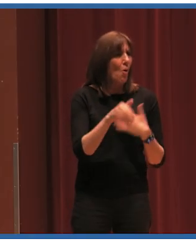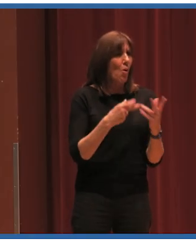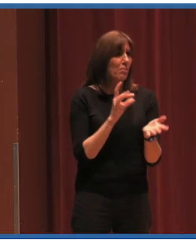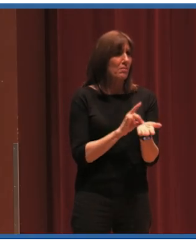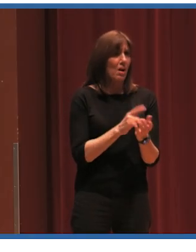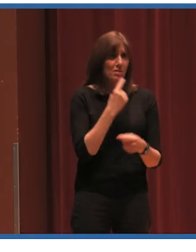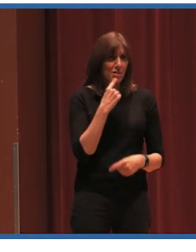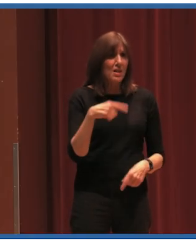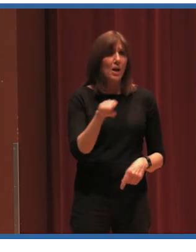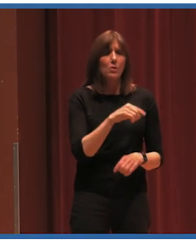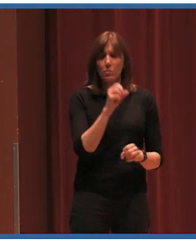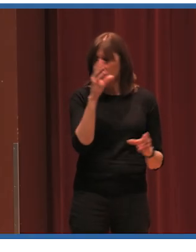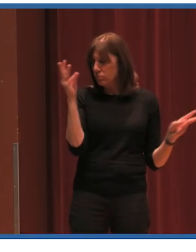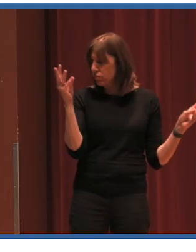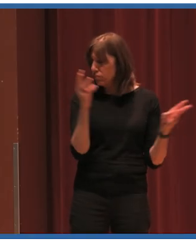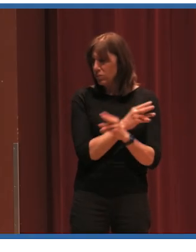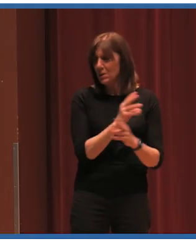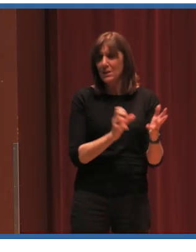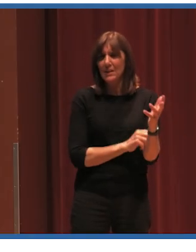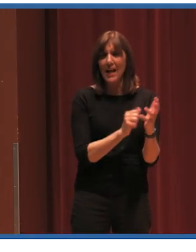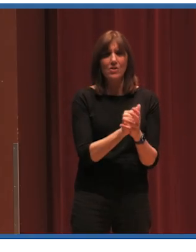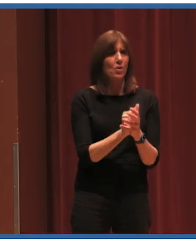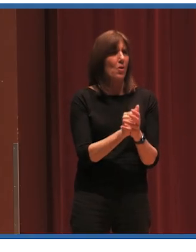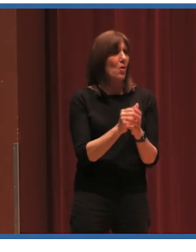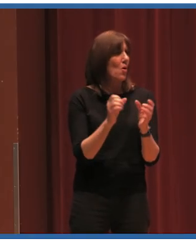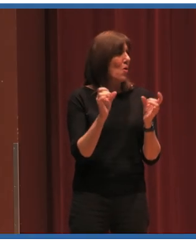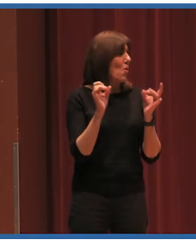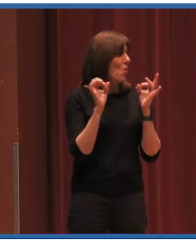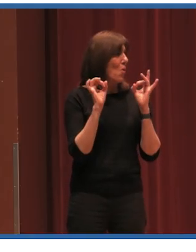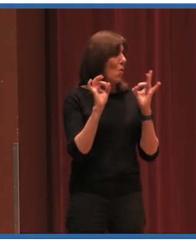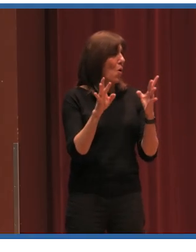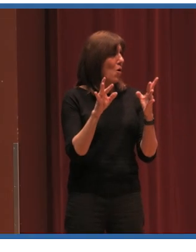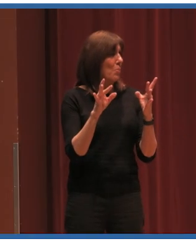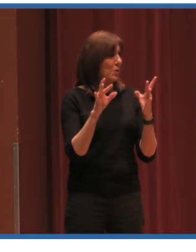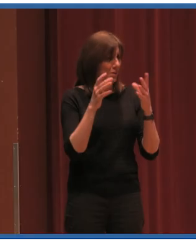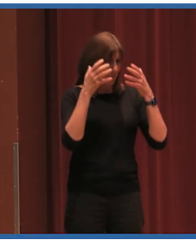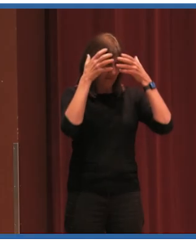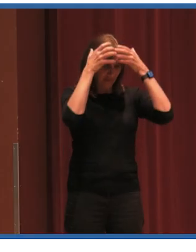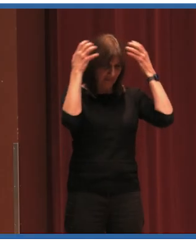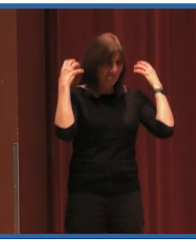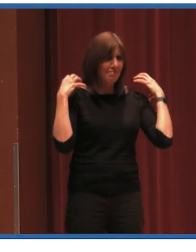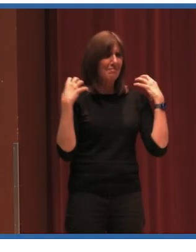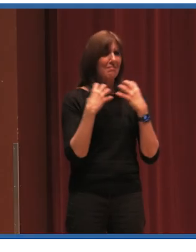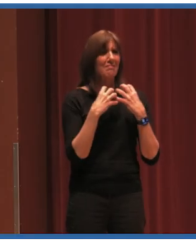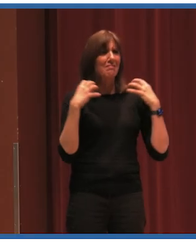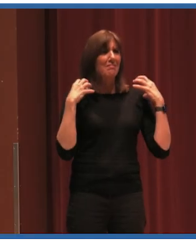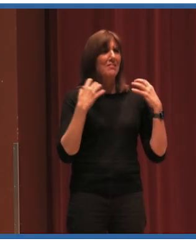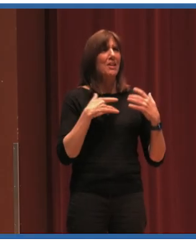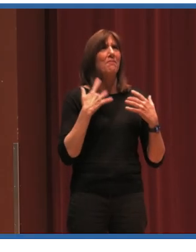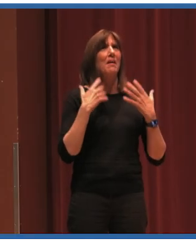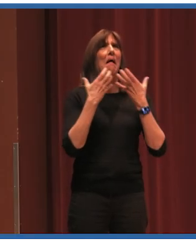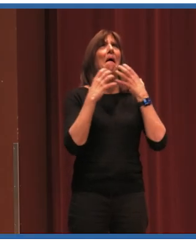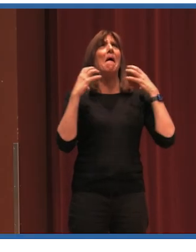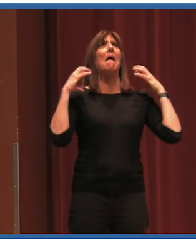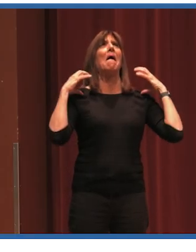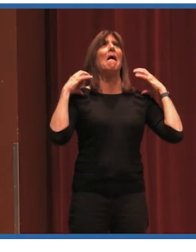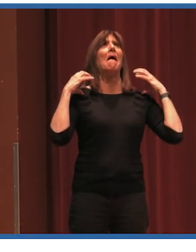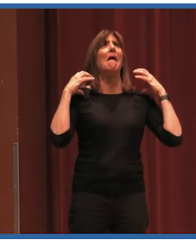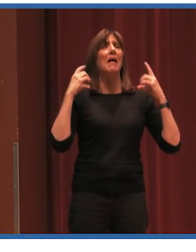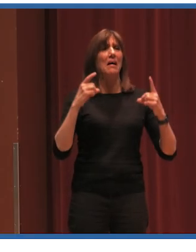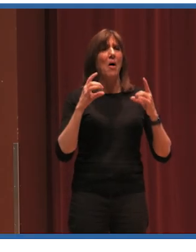you. It is the worst. They put this horrible thing on top of you, don't you, to like pin them down, to aim